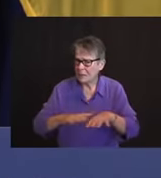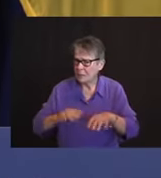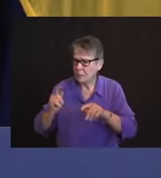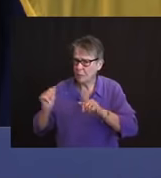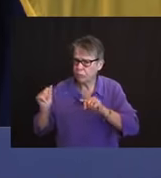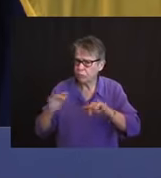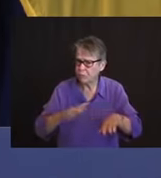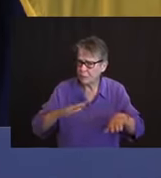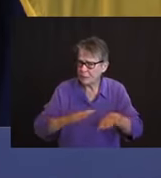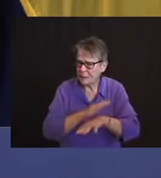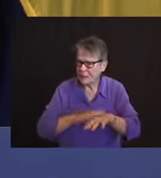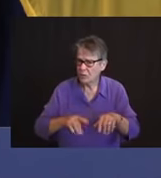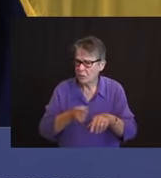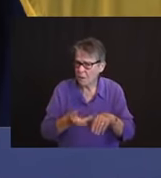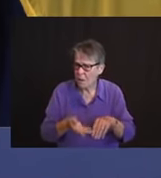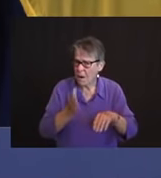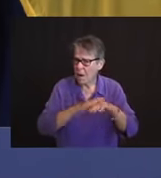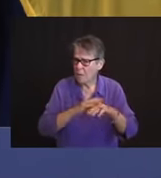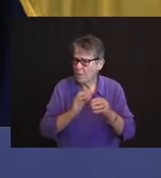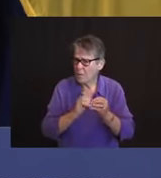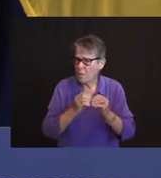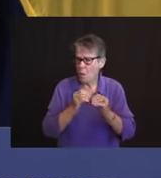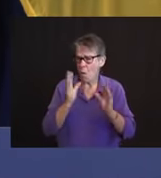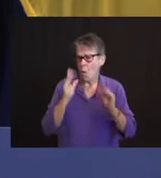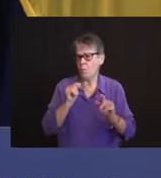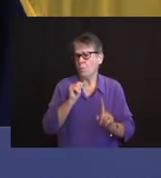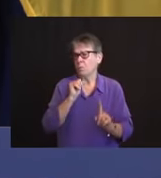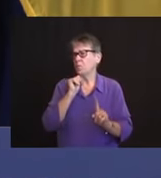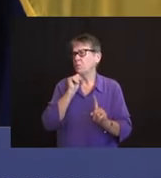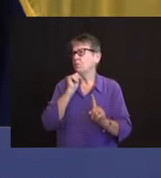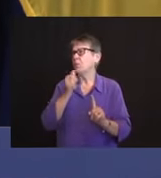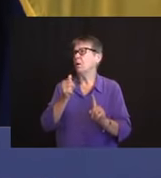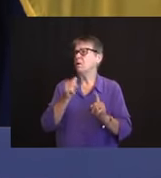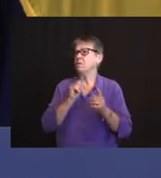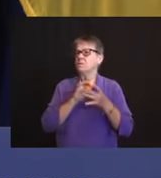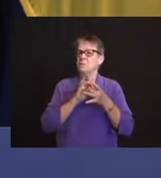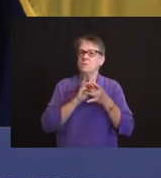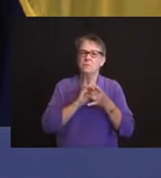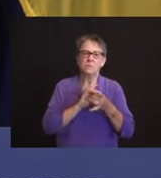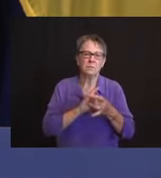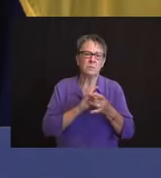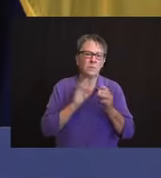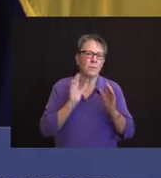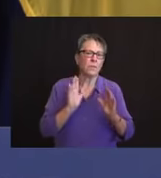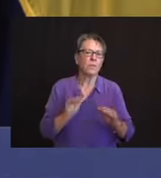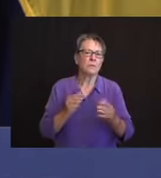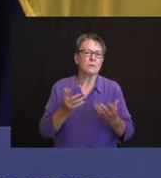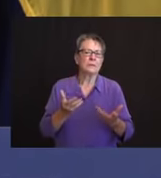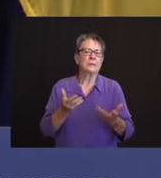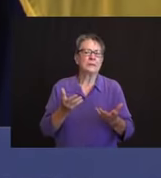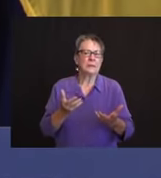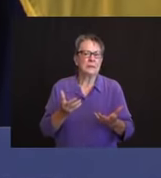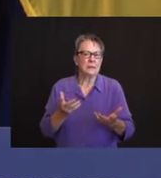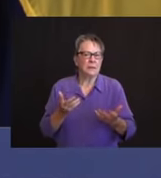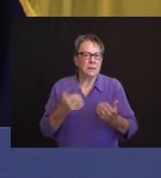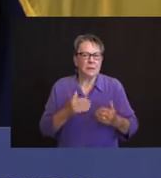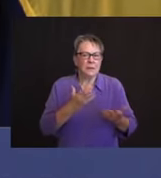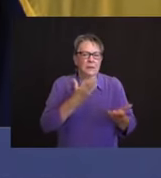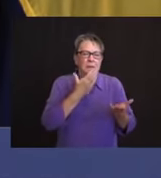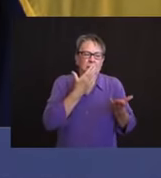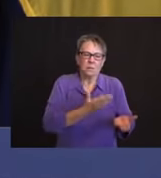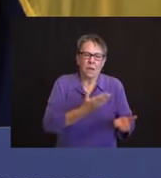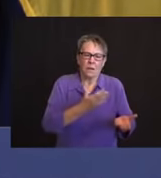Christina and your team. Thank you for all, and amen on the support for the addiction crisis that we